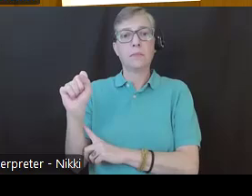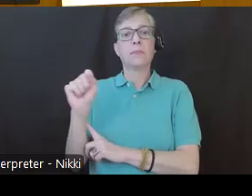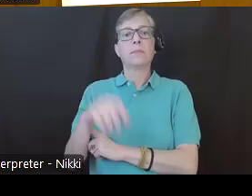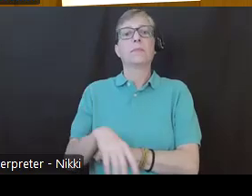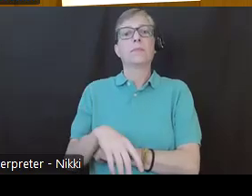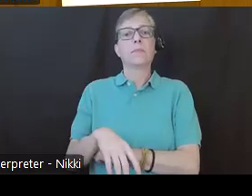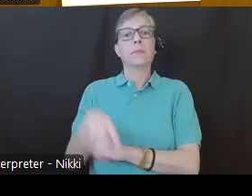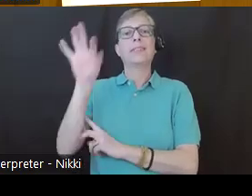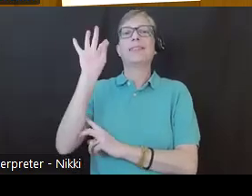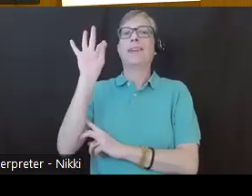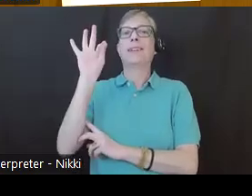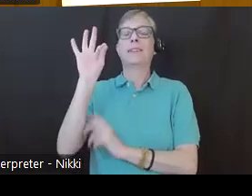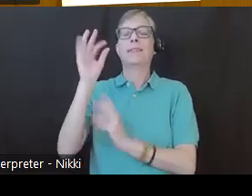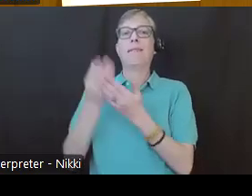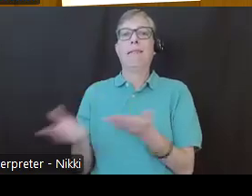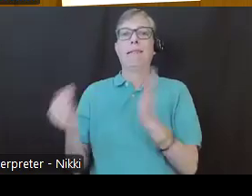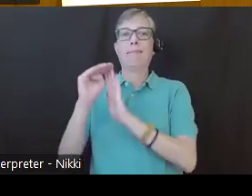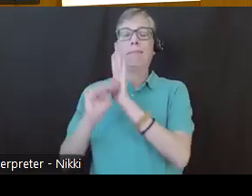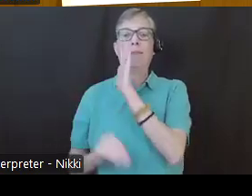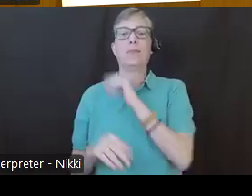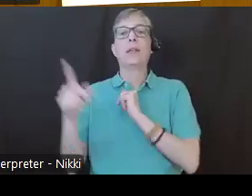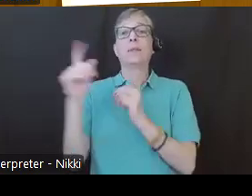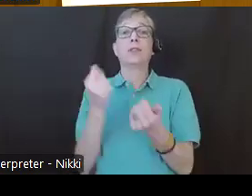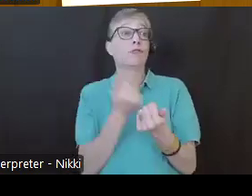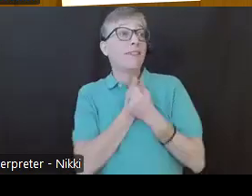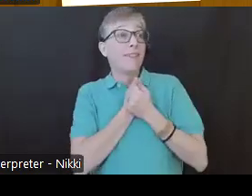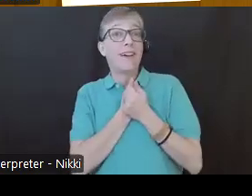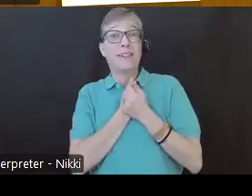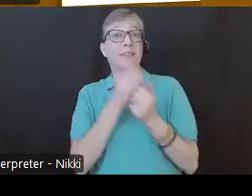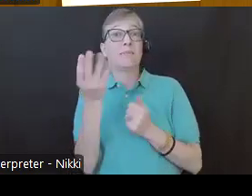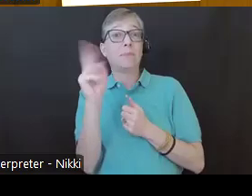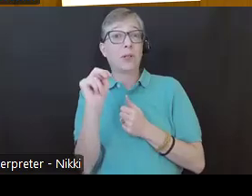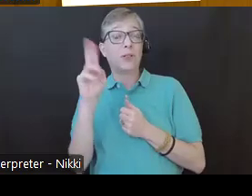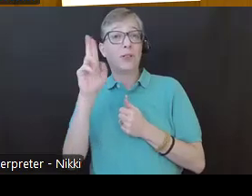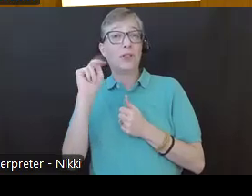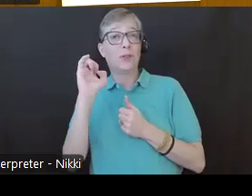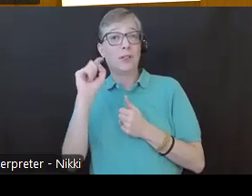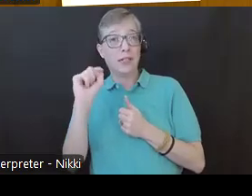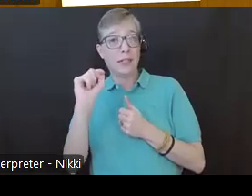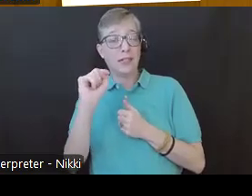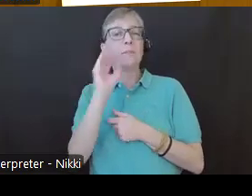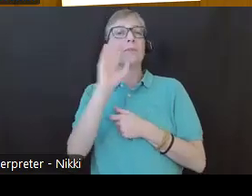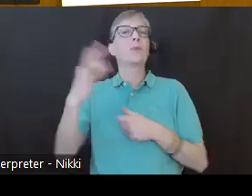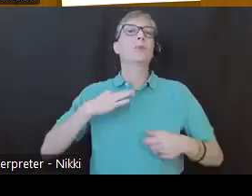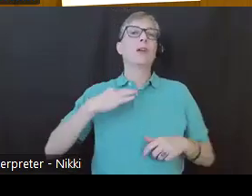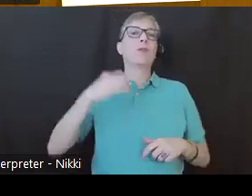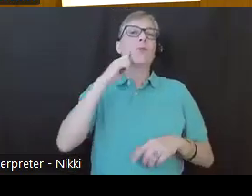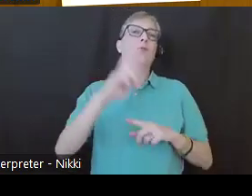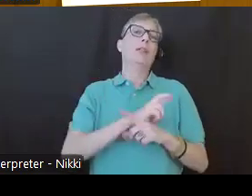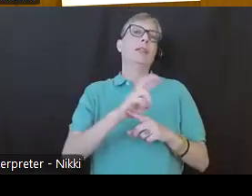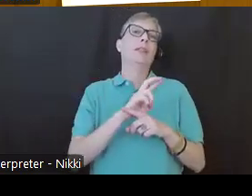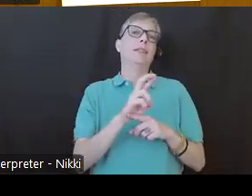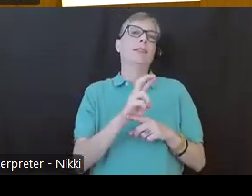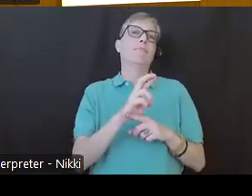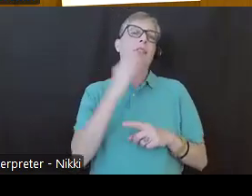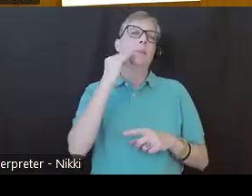she loves it. She loves the burn unit, so she's going to apply for internship or residency with us. So I think providing opportunities